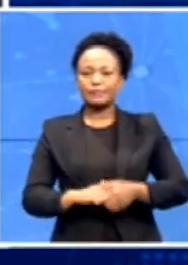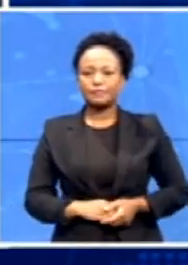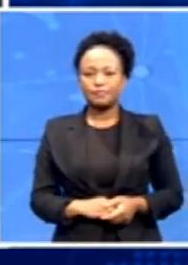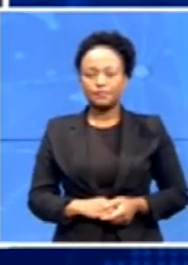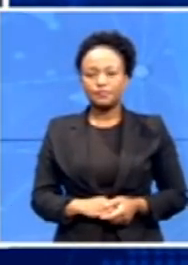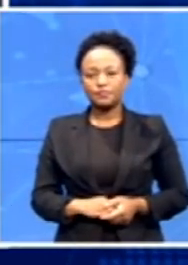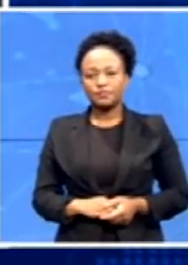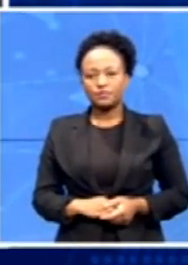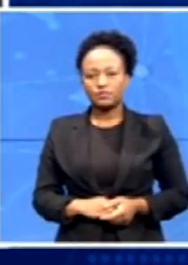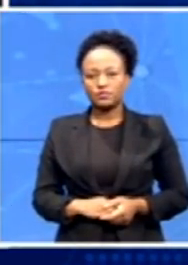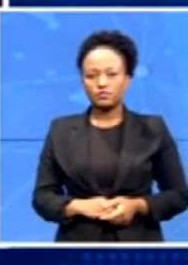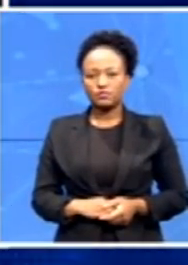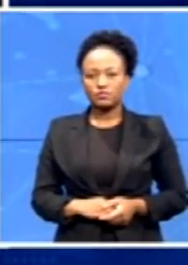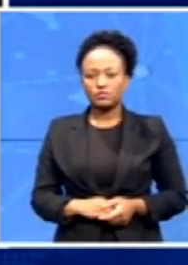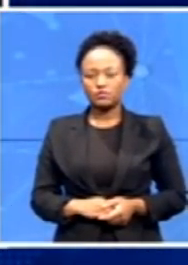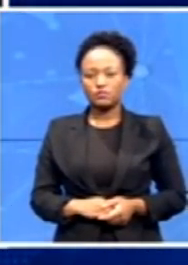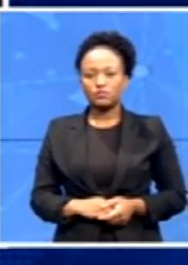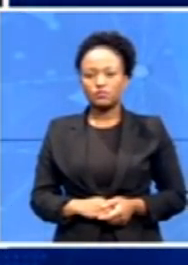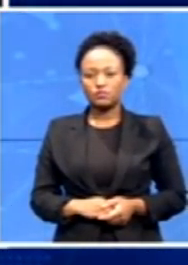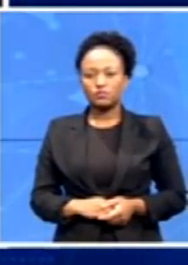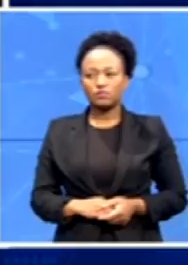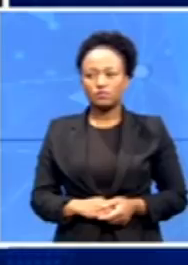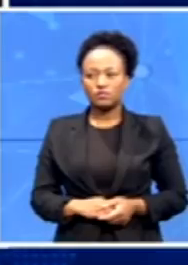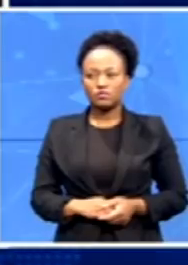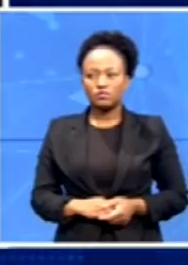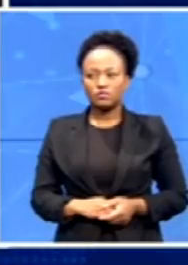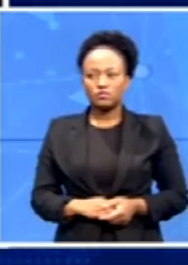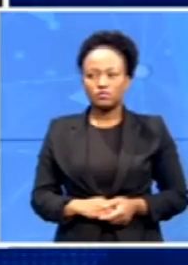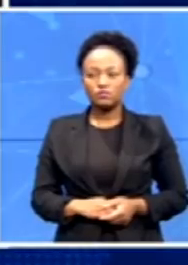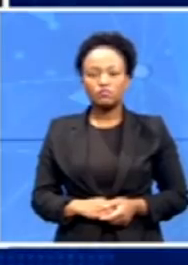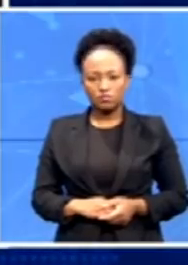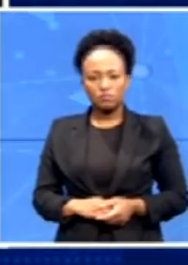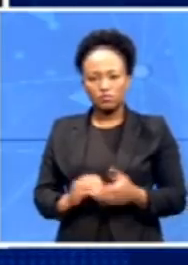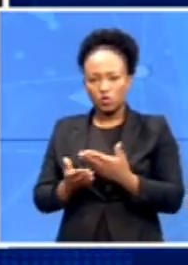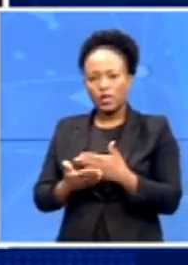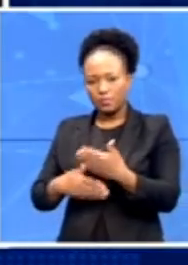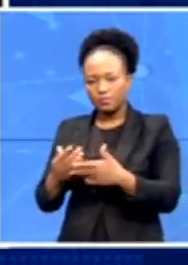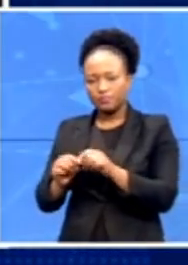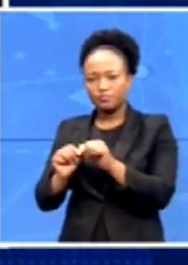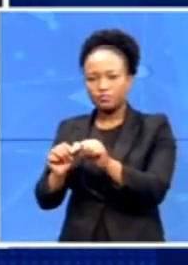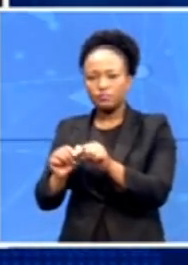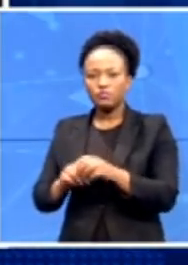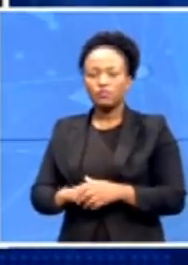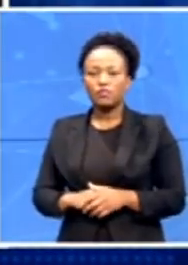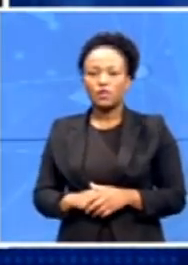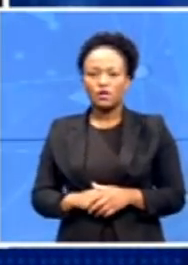court Yes, you can. bear with me, let me just scrutinize the paragraph. Please